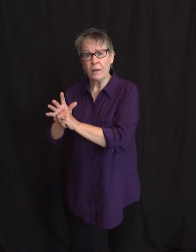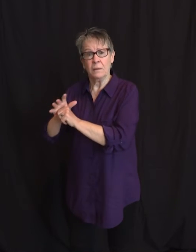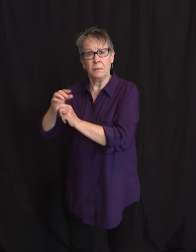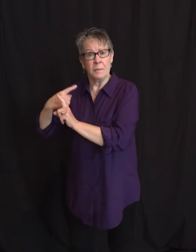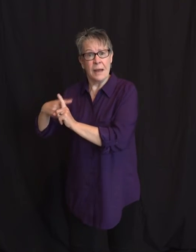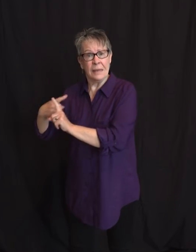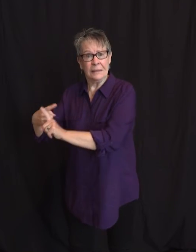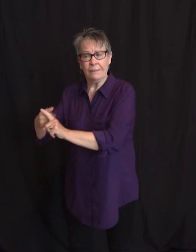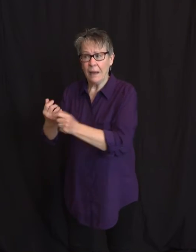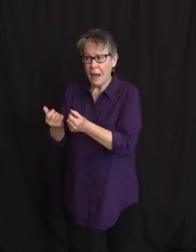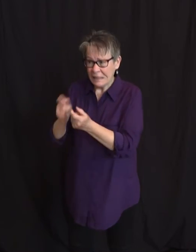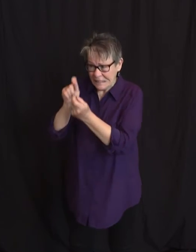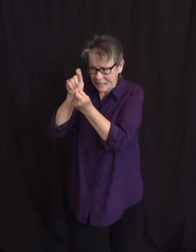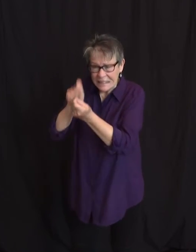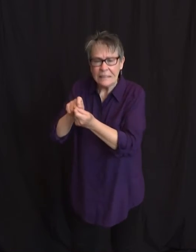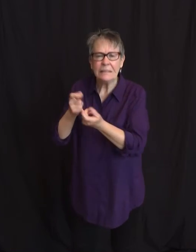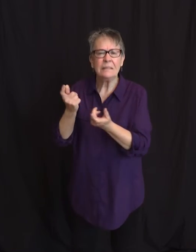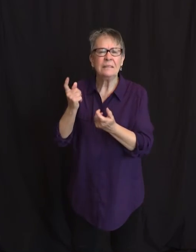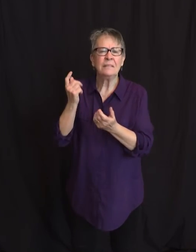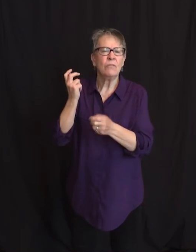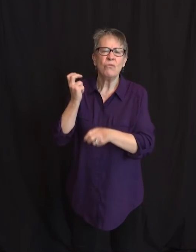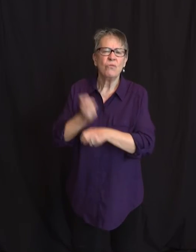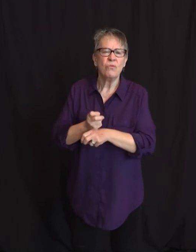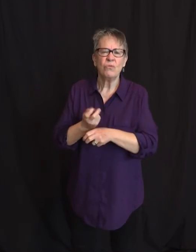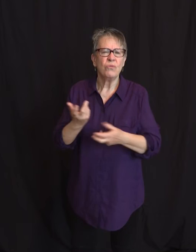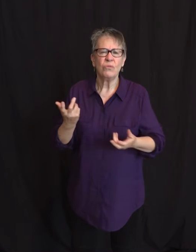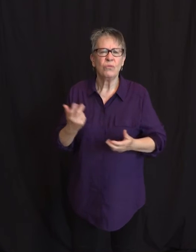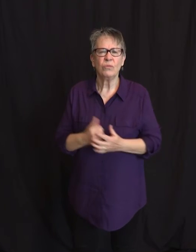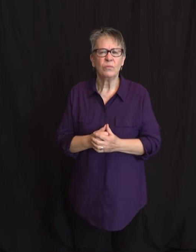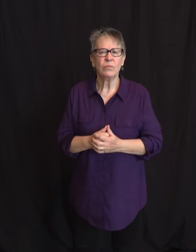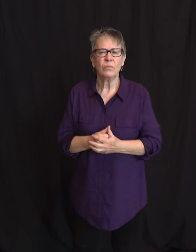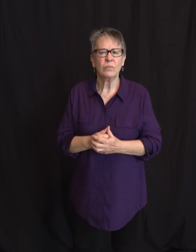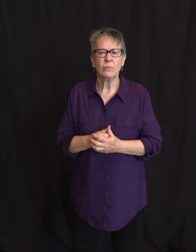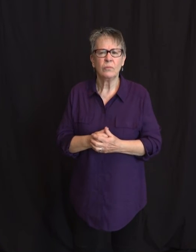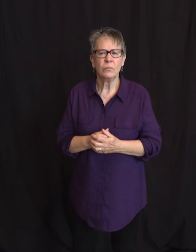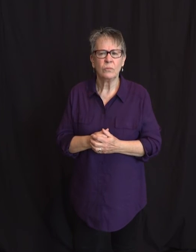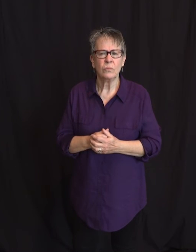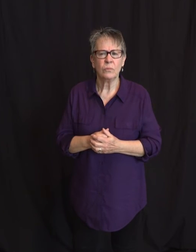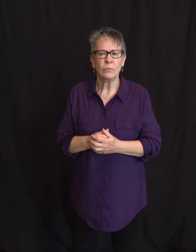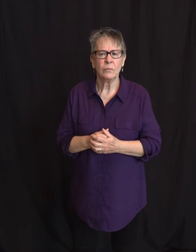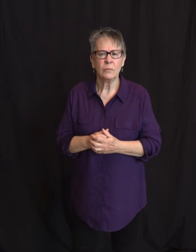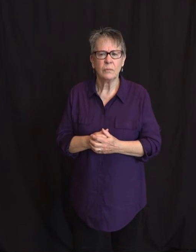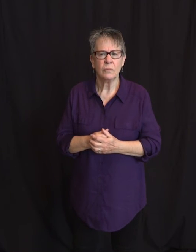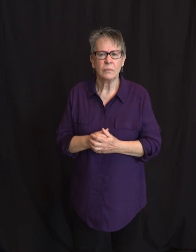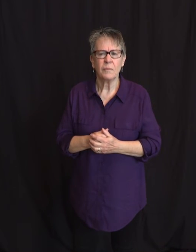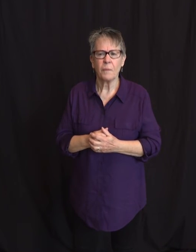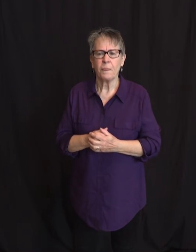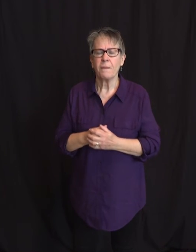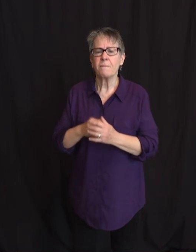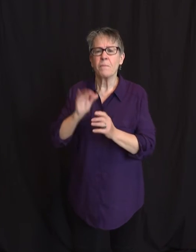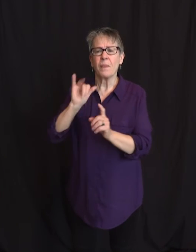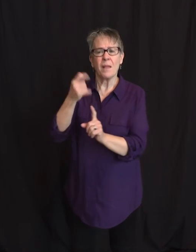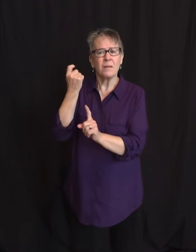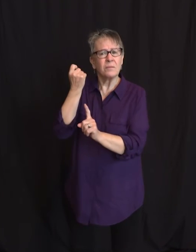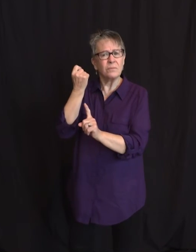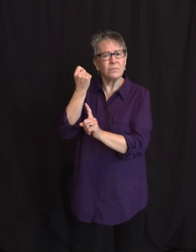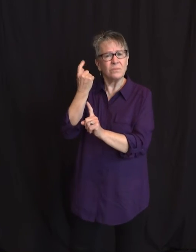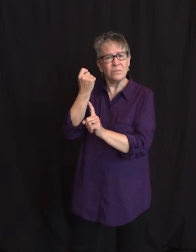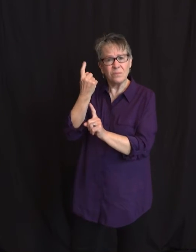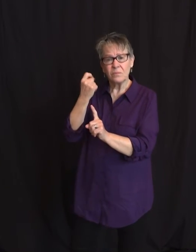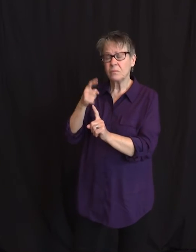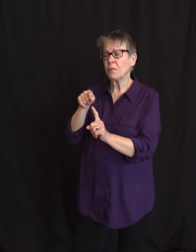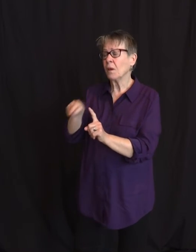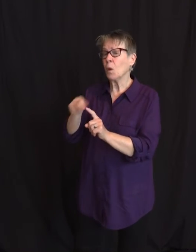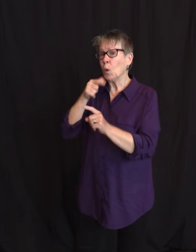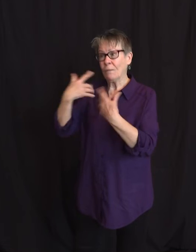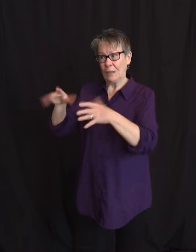to add to that? Yeah, we have a 43% positivity rate for the over 100,000 individuals that have been tested,